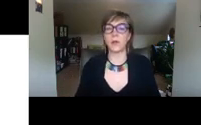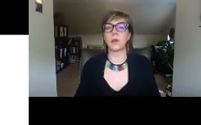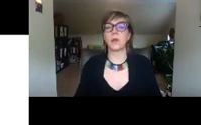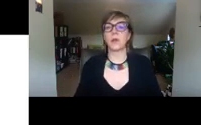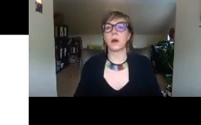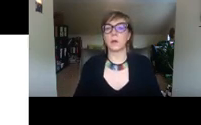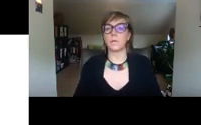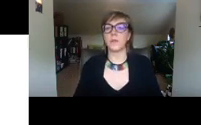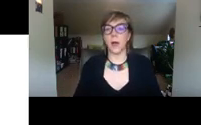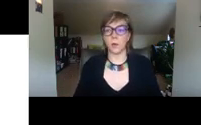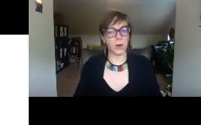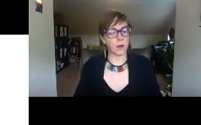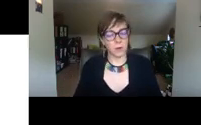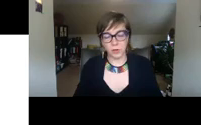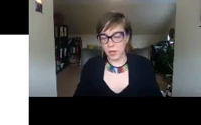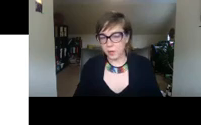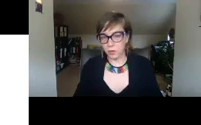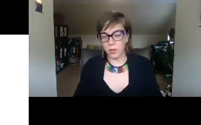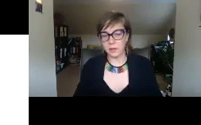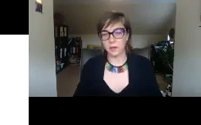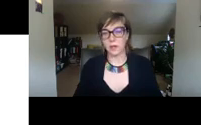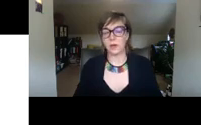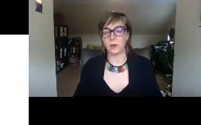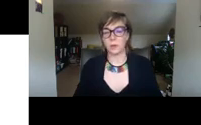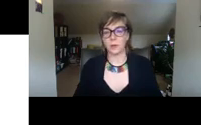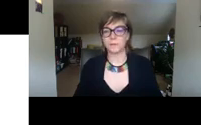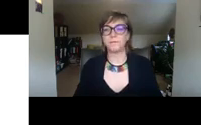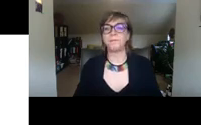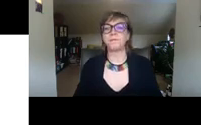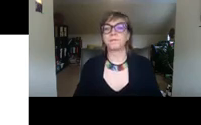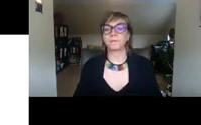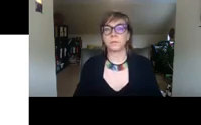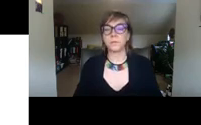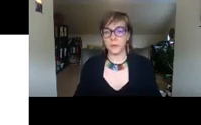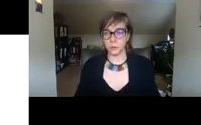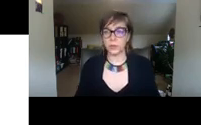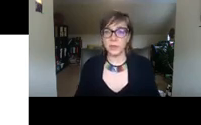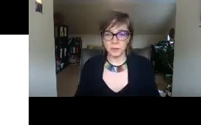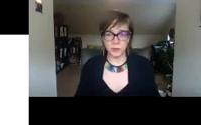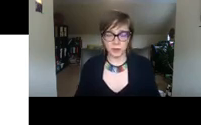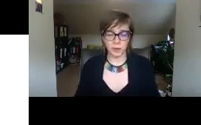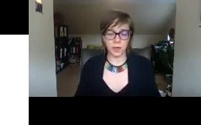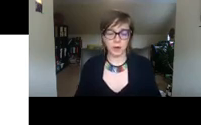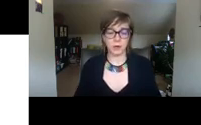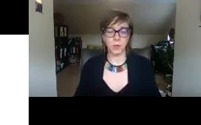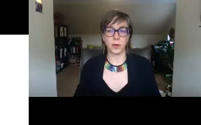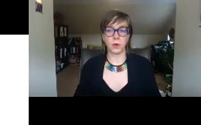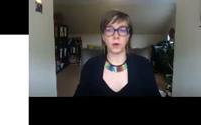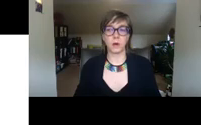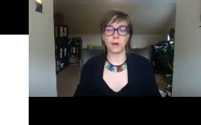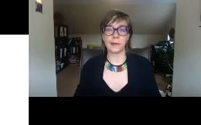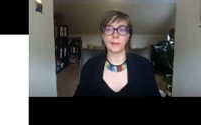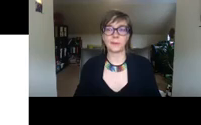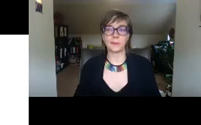really not working very much at all as a healthcare interpreter. This was specific to healthcare interpreting